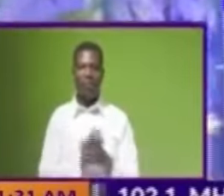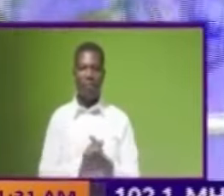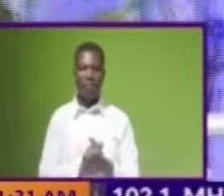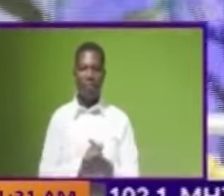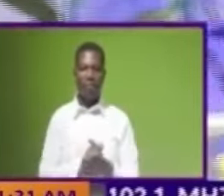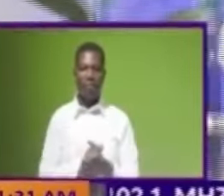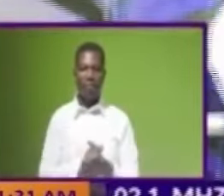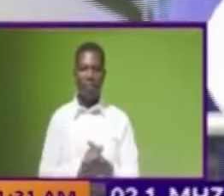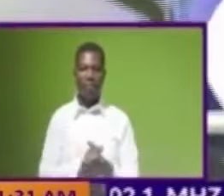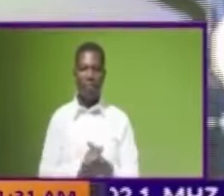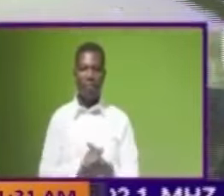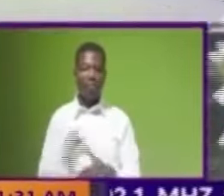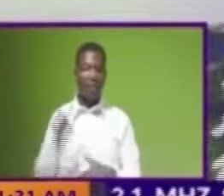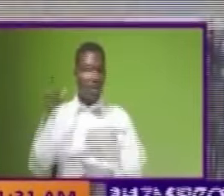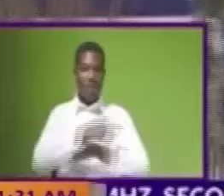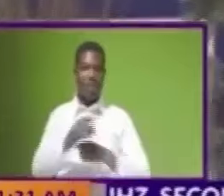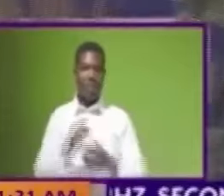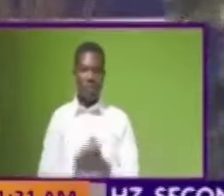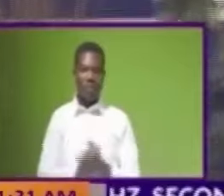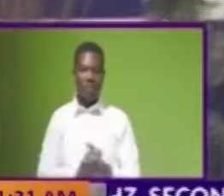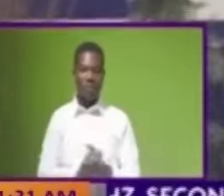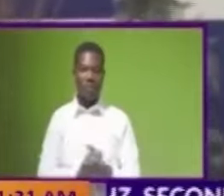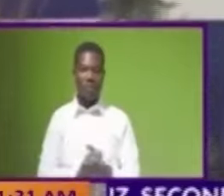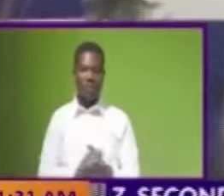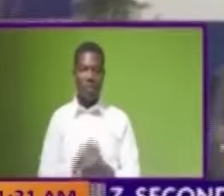Yanko.